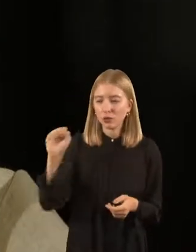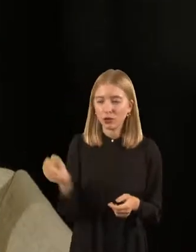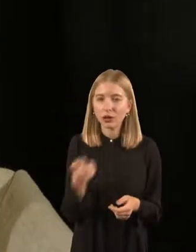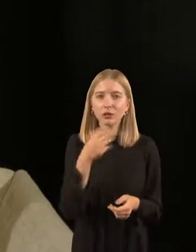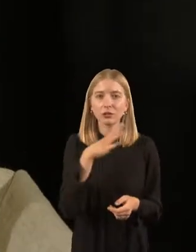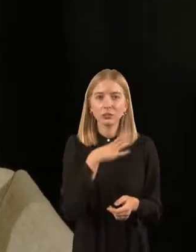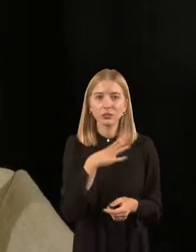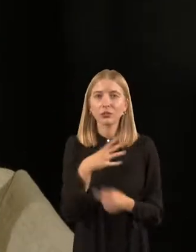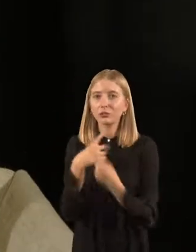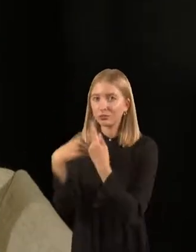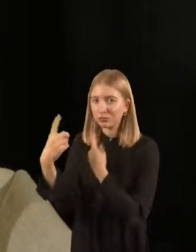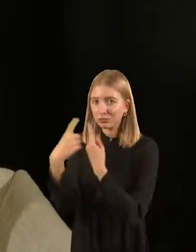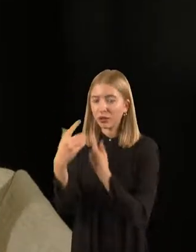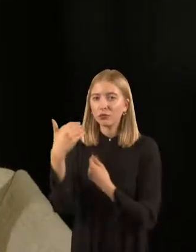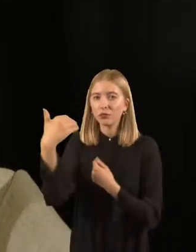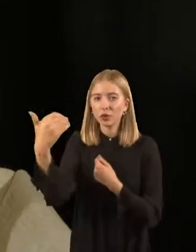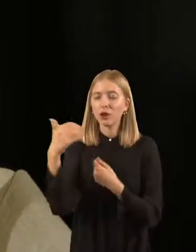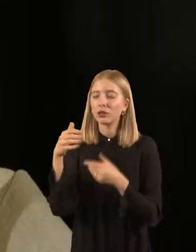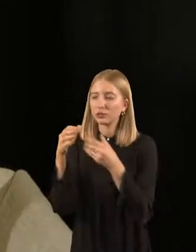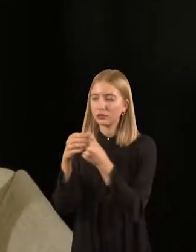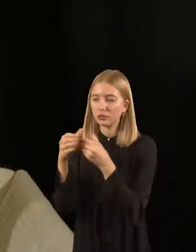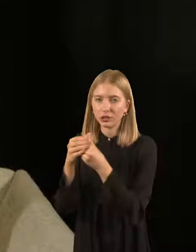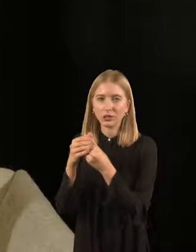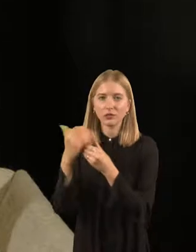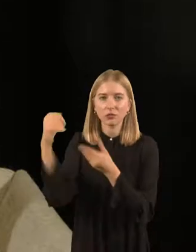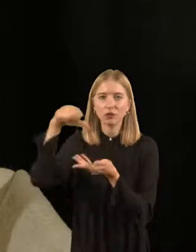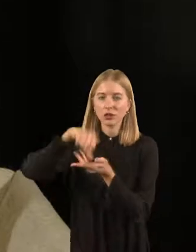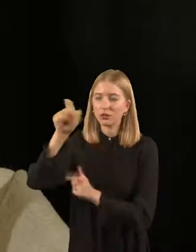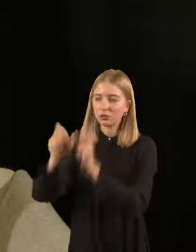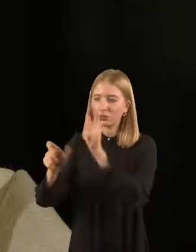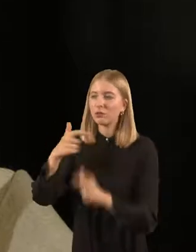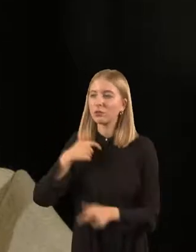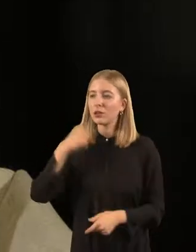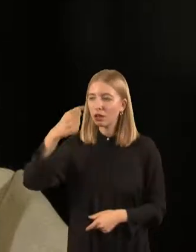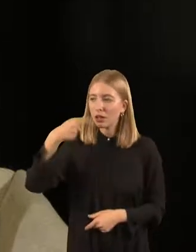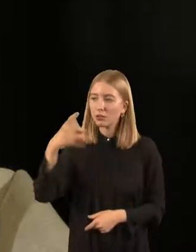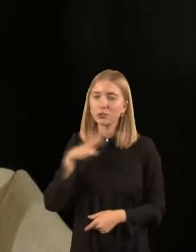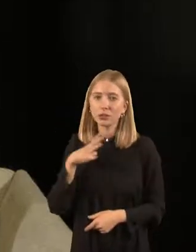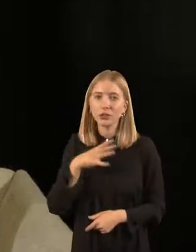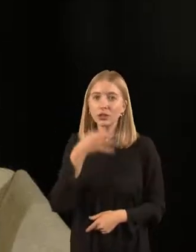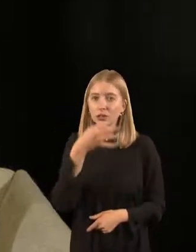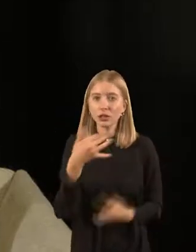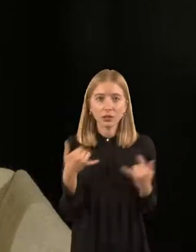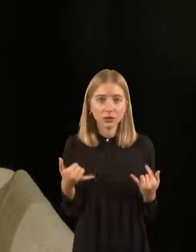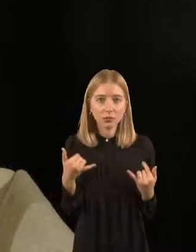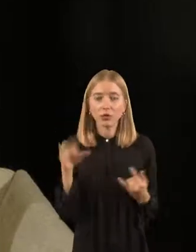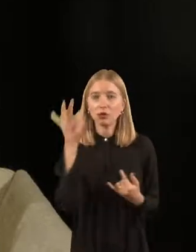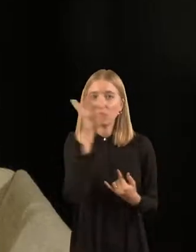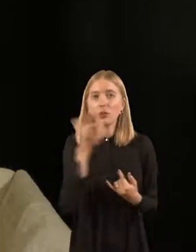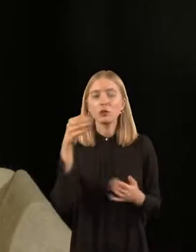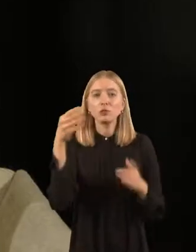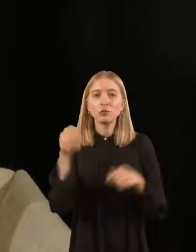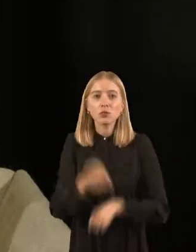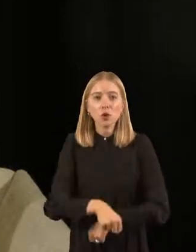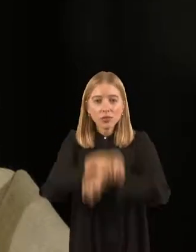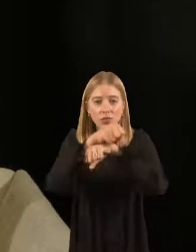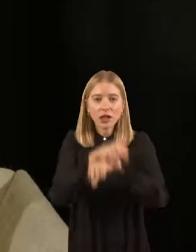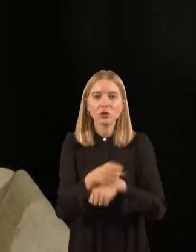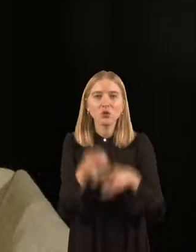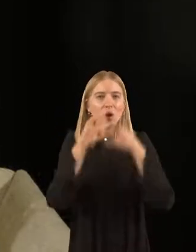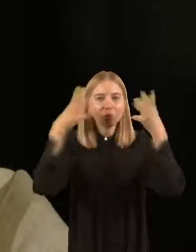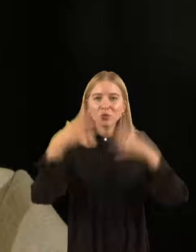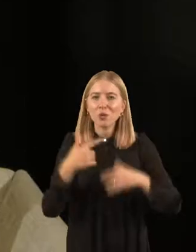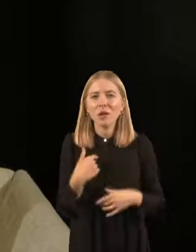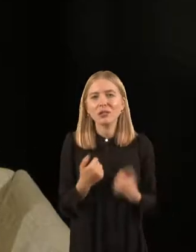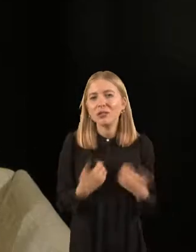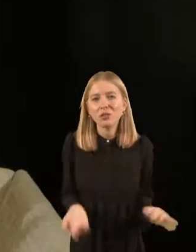not as significant as elsewhere. And I spoke with a colleague from the youth movement who said